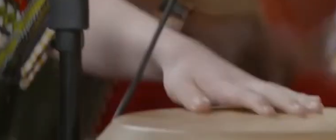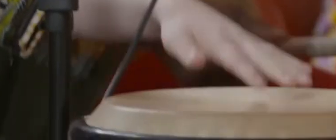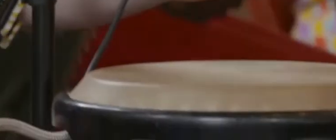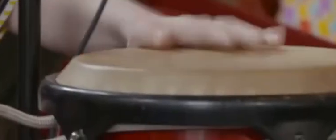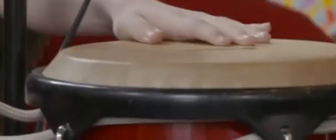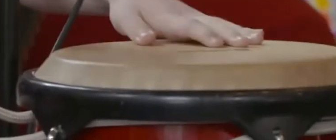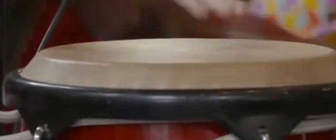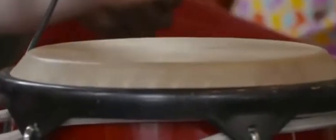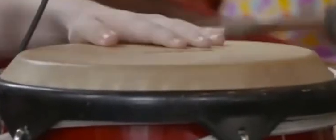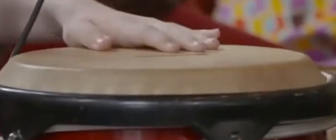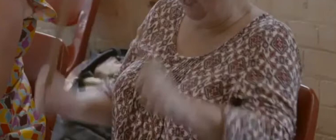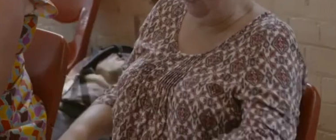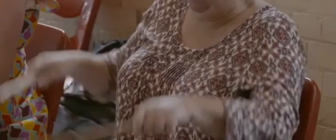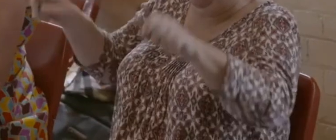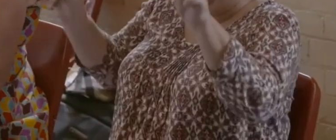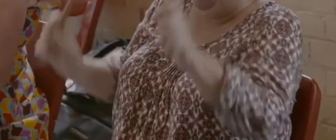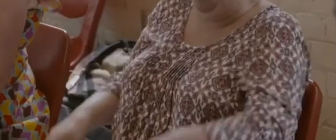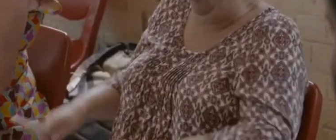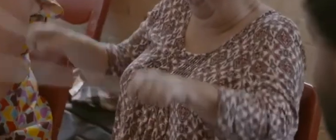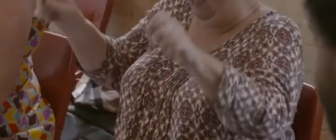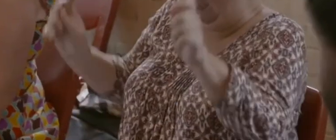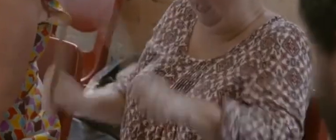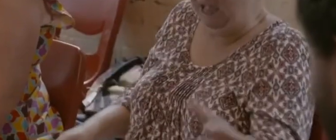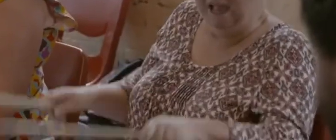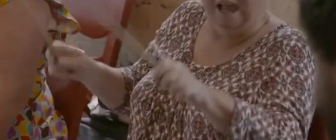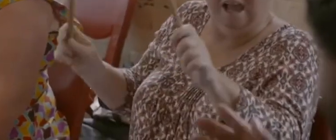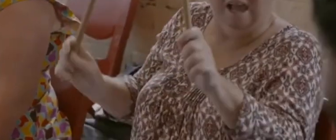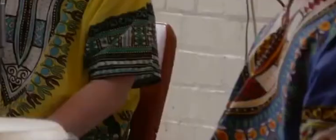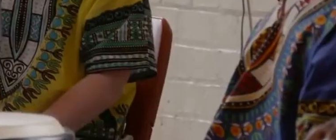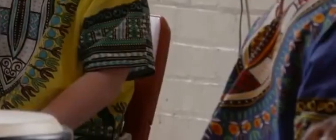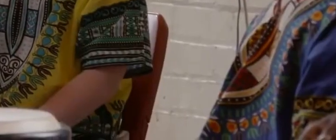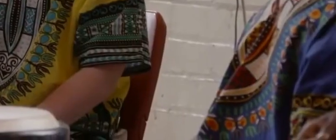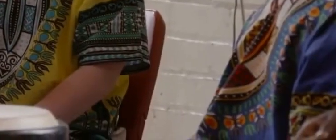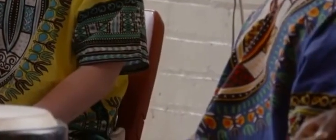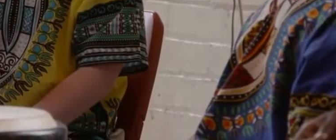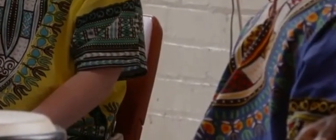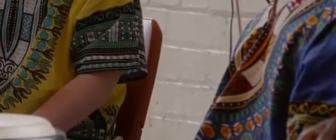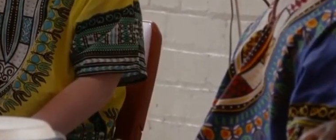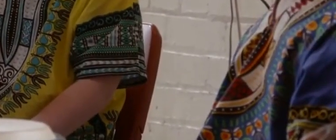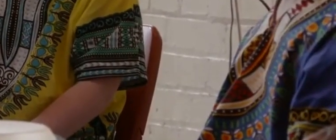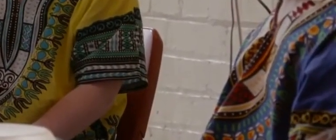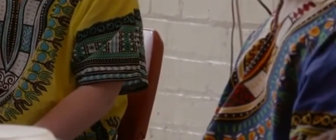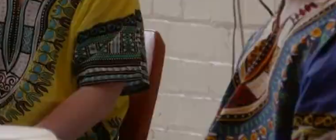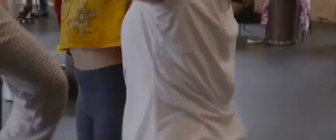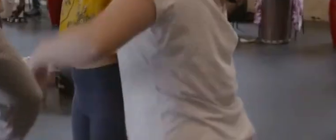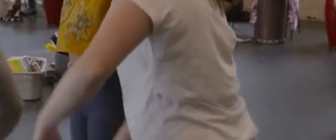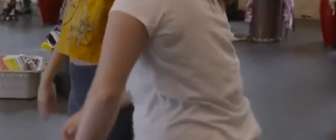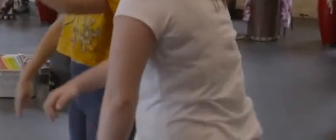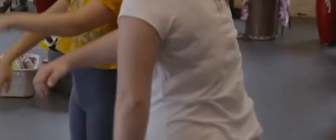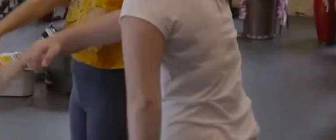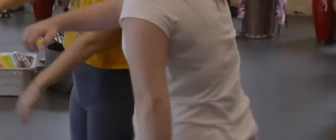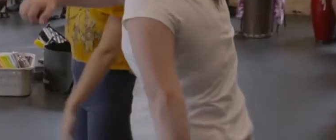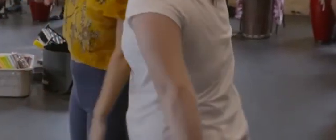have, and they used the platform to measure the impacts